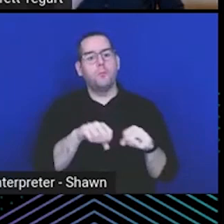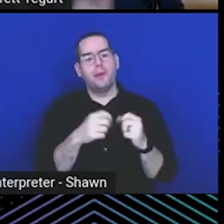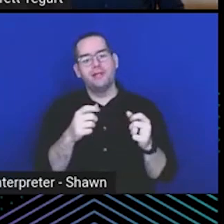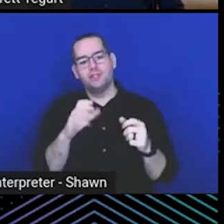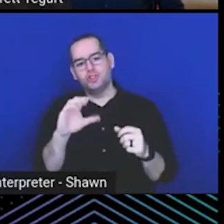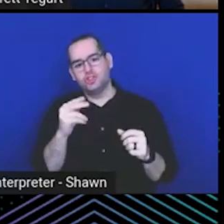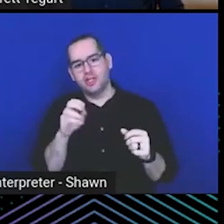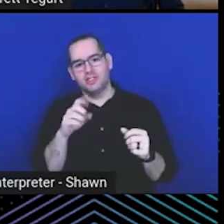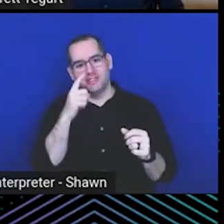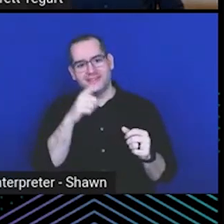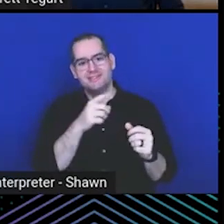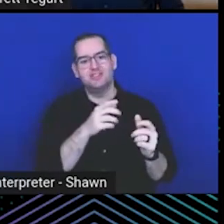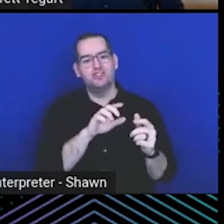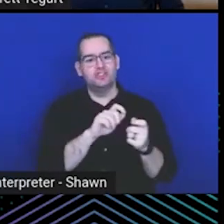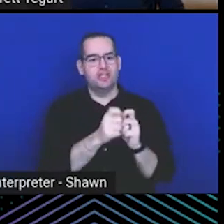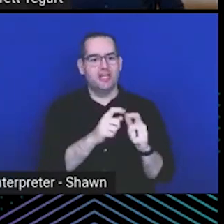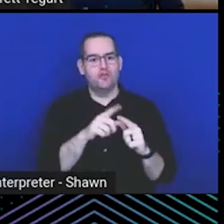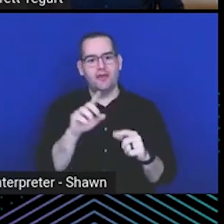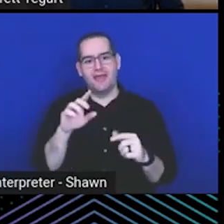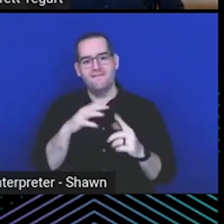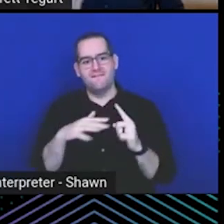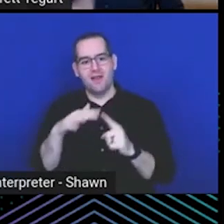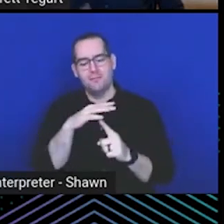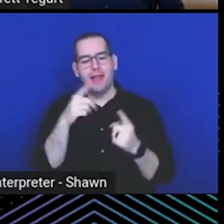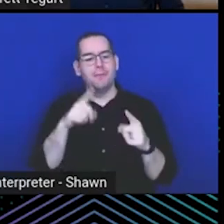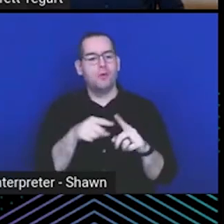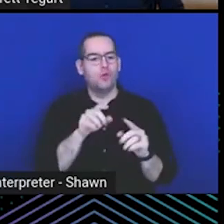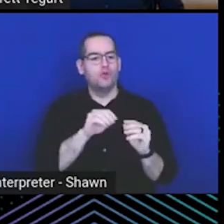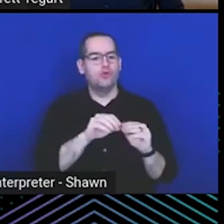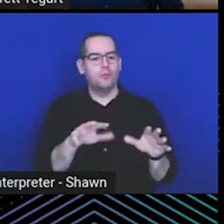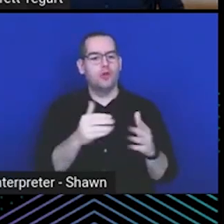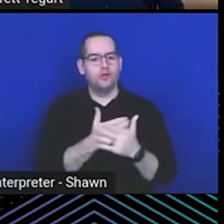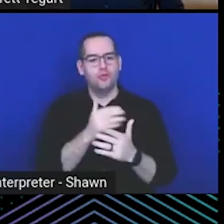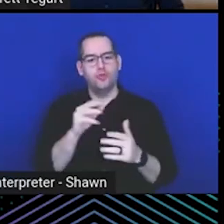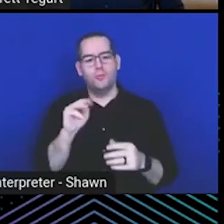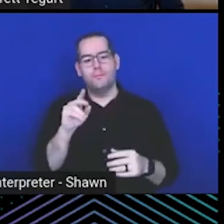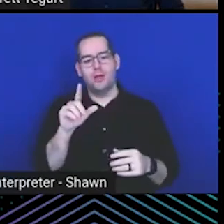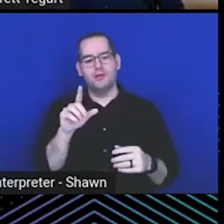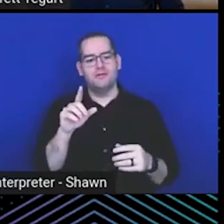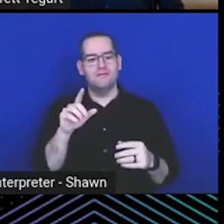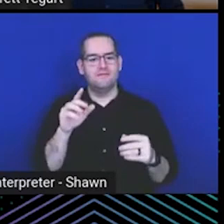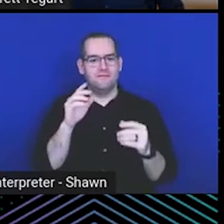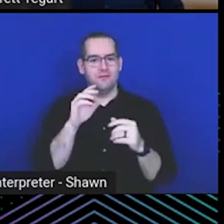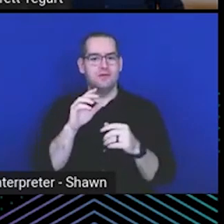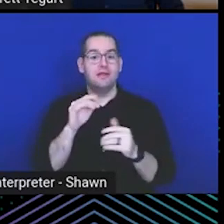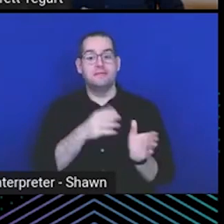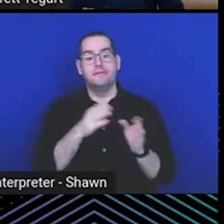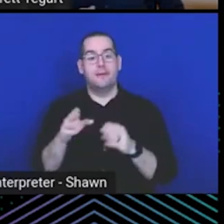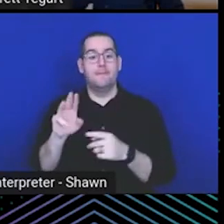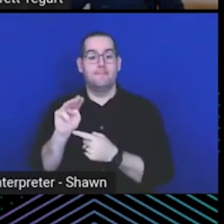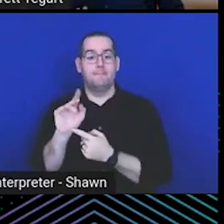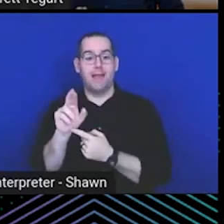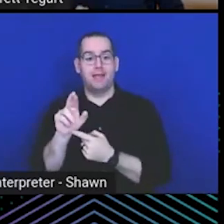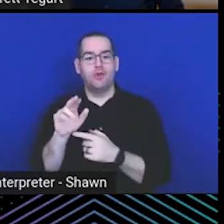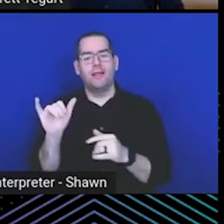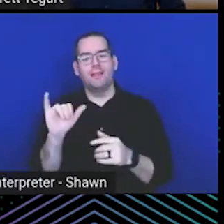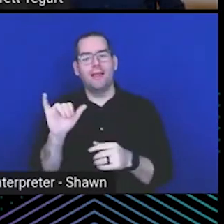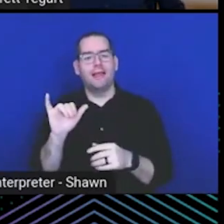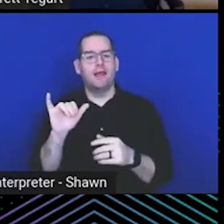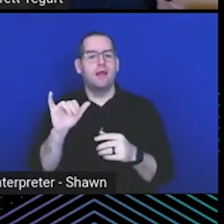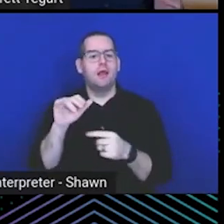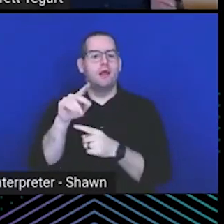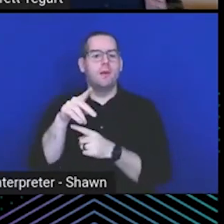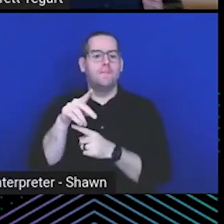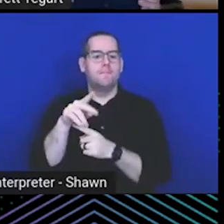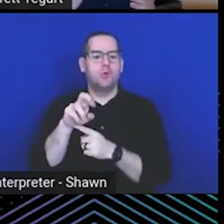it's a change to the environment that happens when you deploy the new module version. Minor changes are things like parameter changes. If